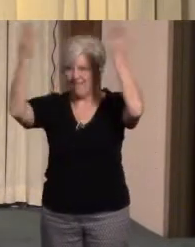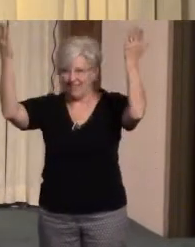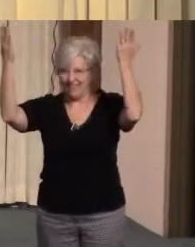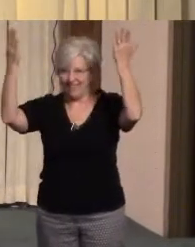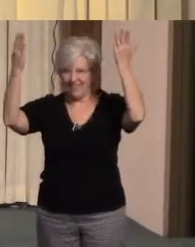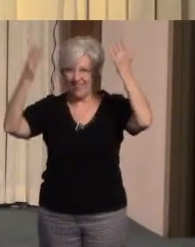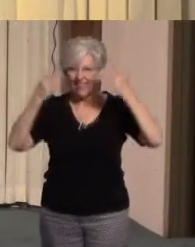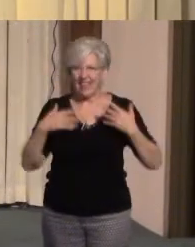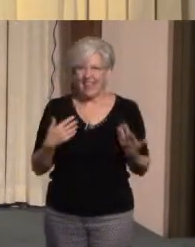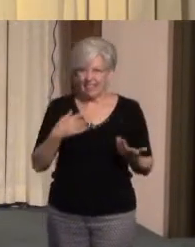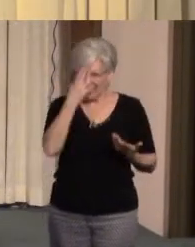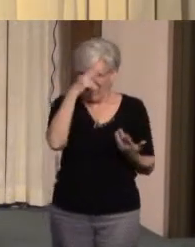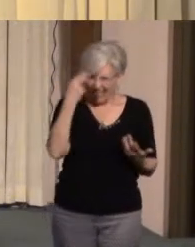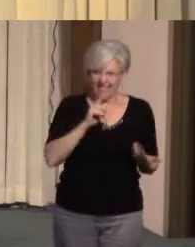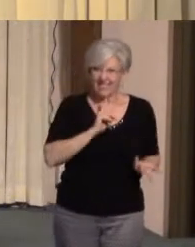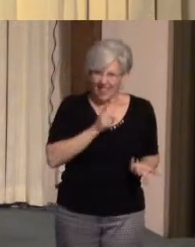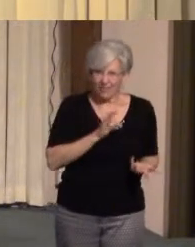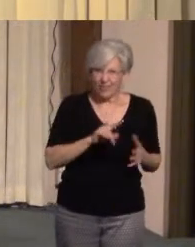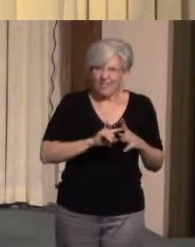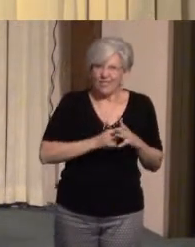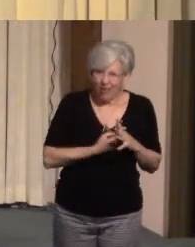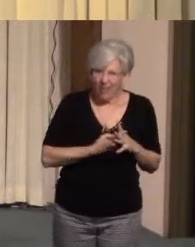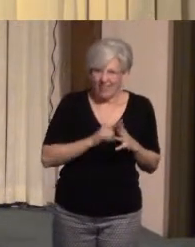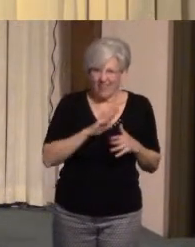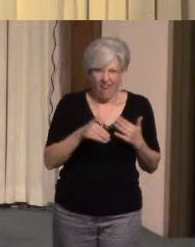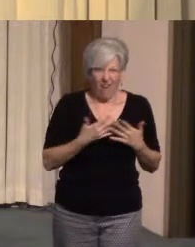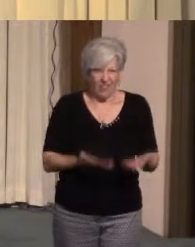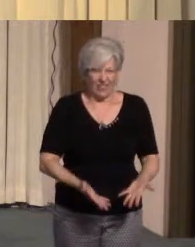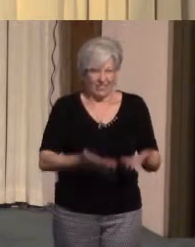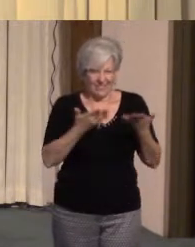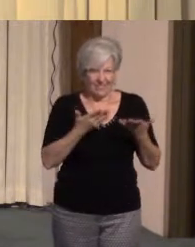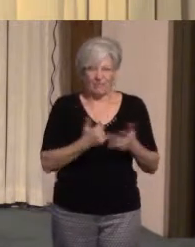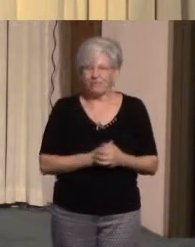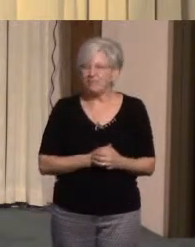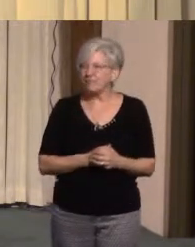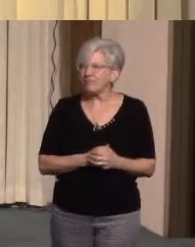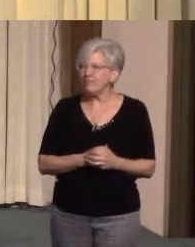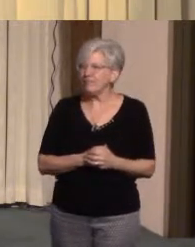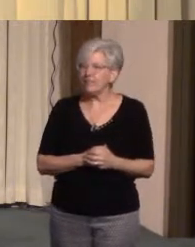Church, right? They started this thing. Okay, like the Pope, the guy in Rome.